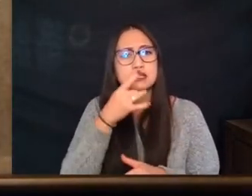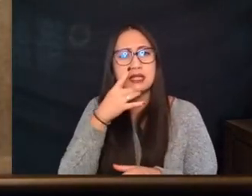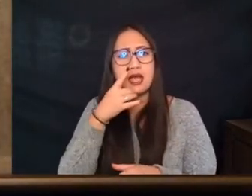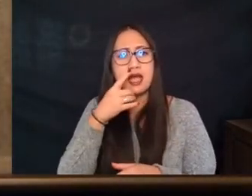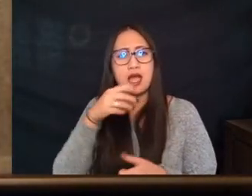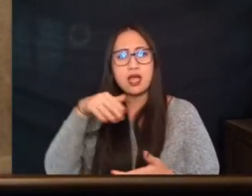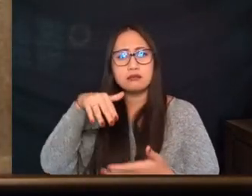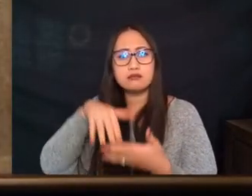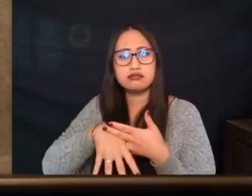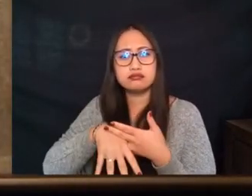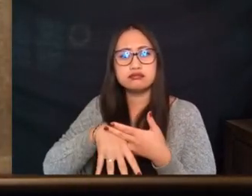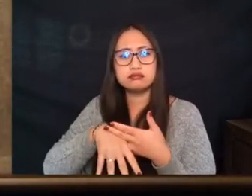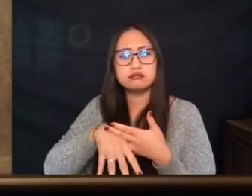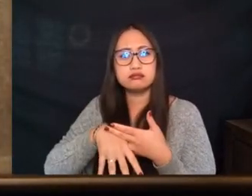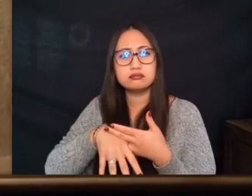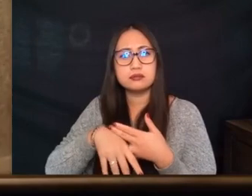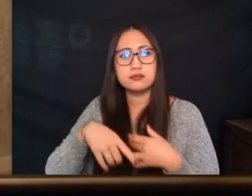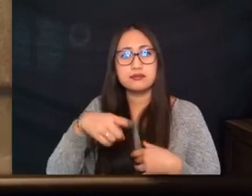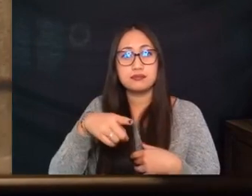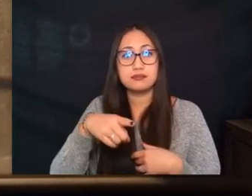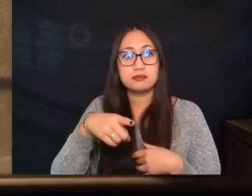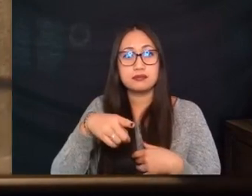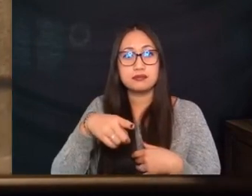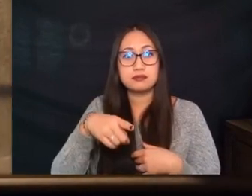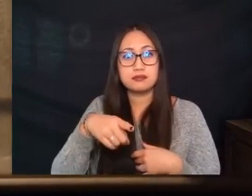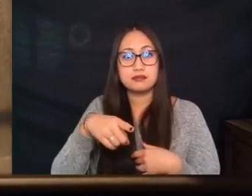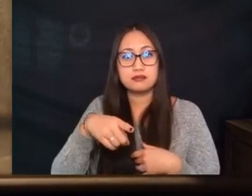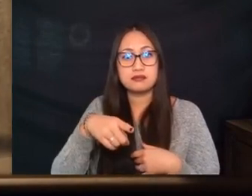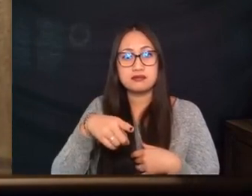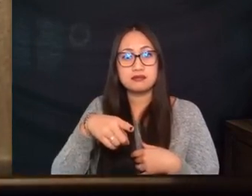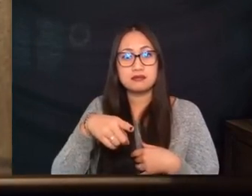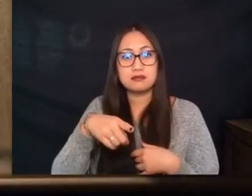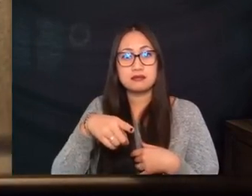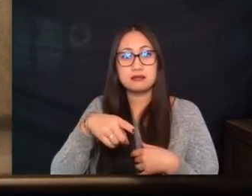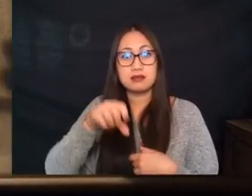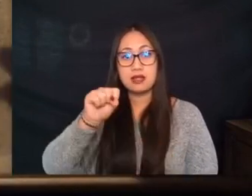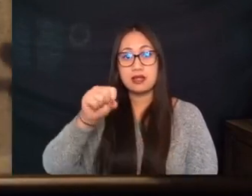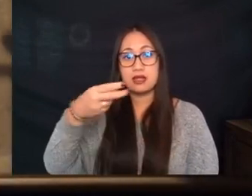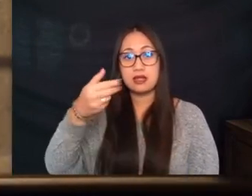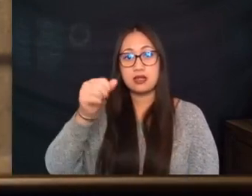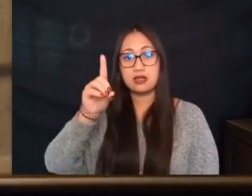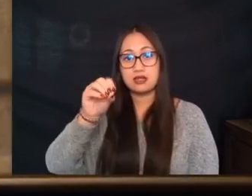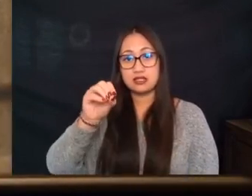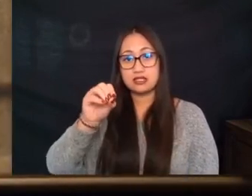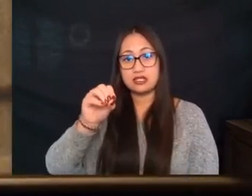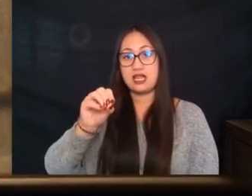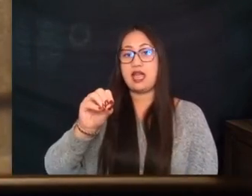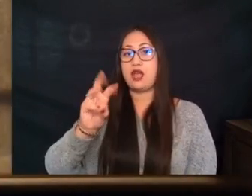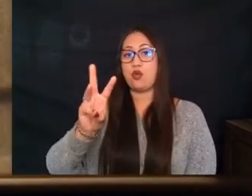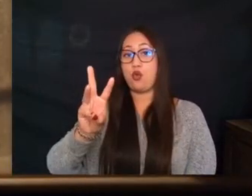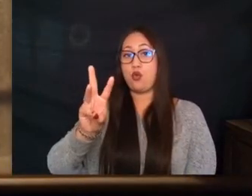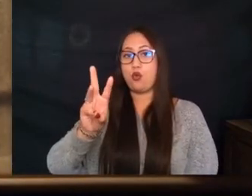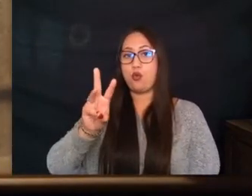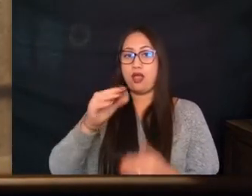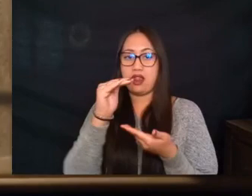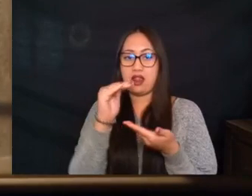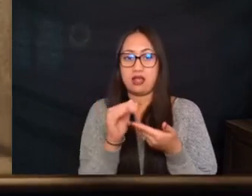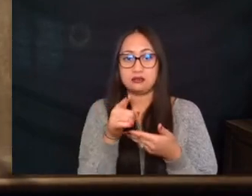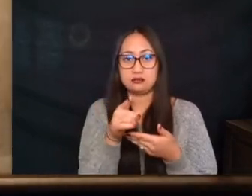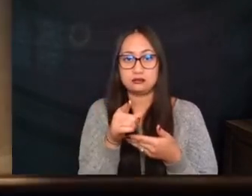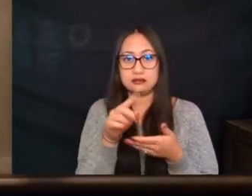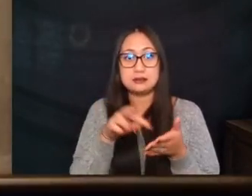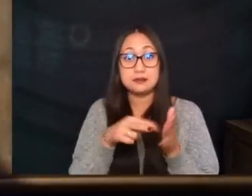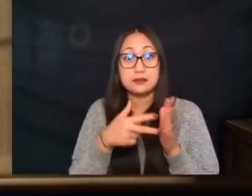hold it in front of my light source like this, it doesn't make much of a shadow. Objects like this that let almost all light through are called